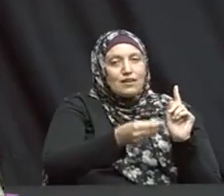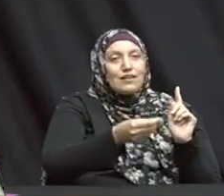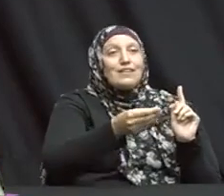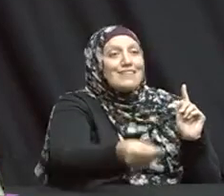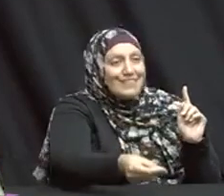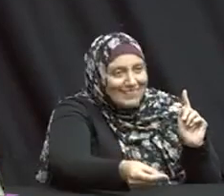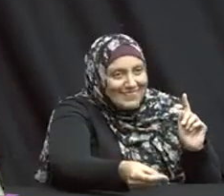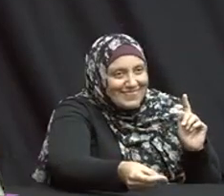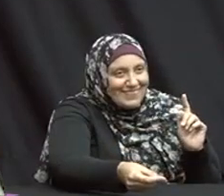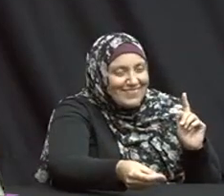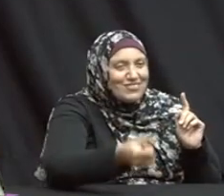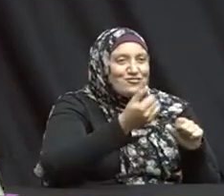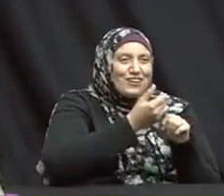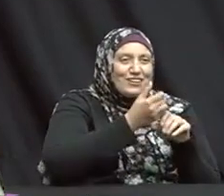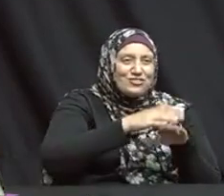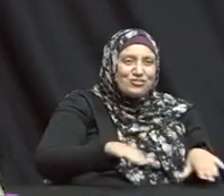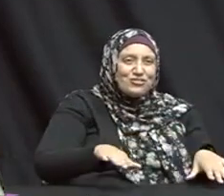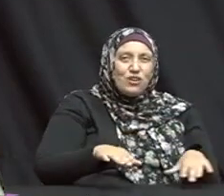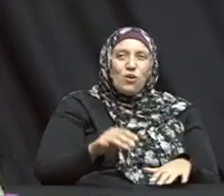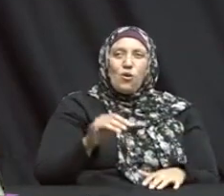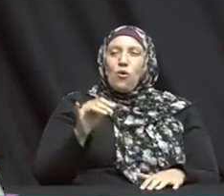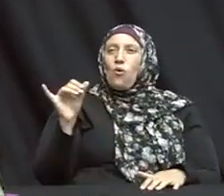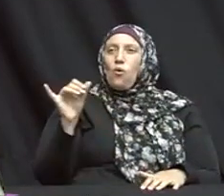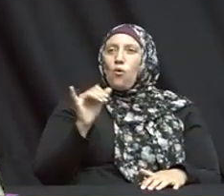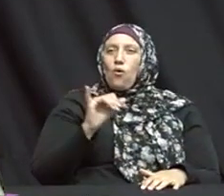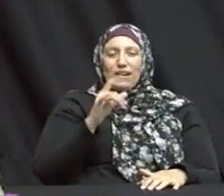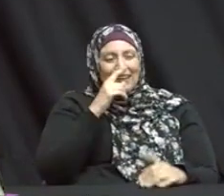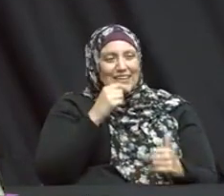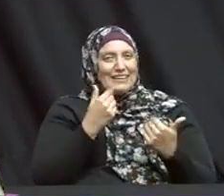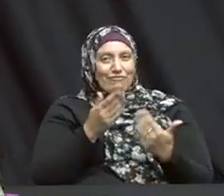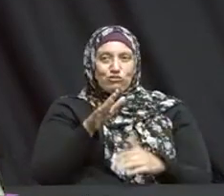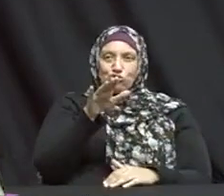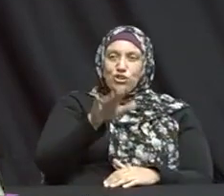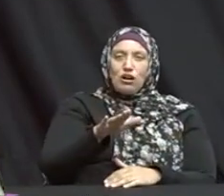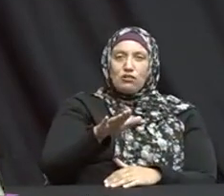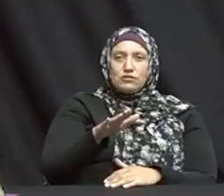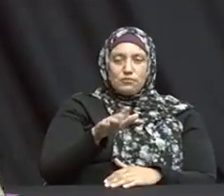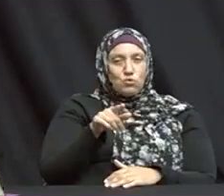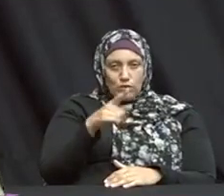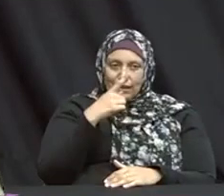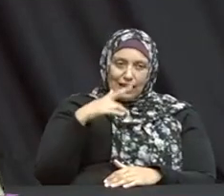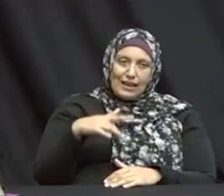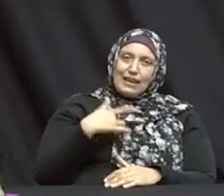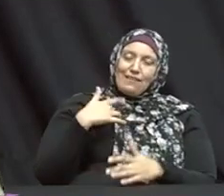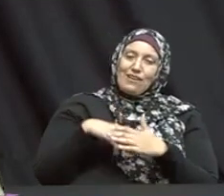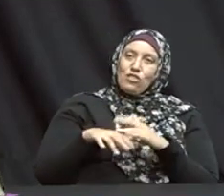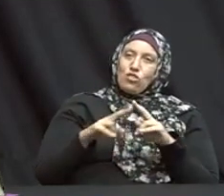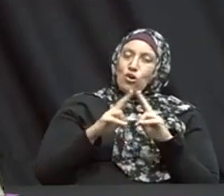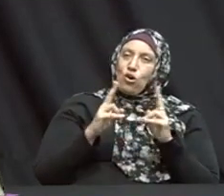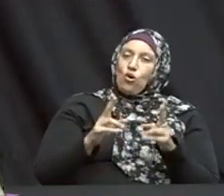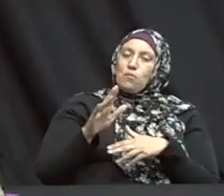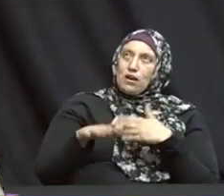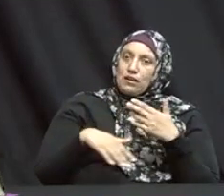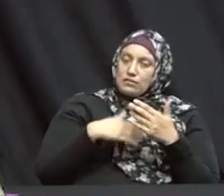life interest to live in a home until their death, and then the asset is then passed to a different beneficiary or a charity after